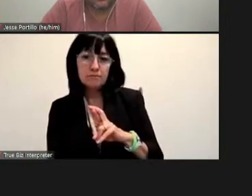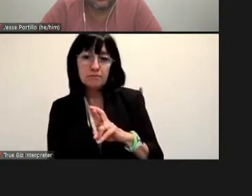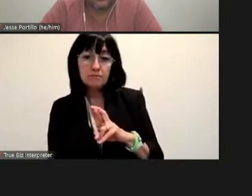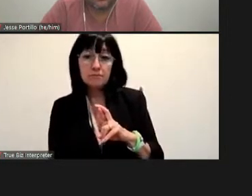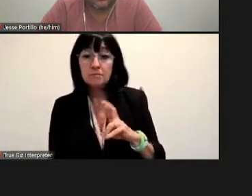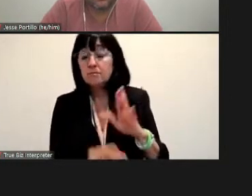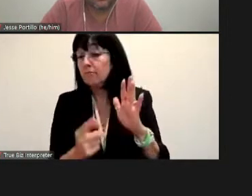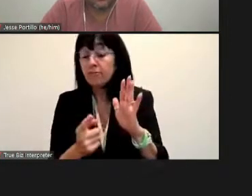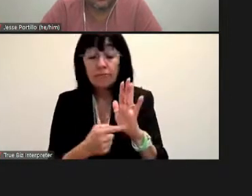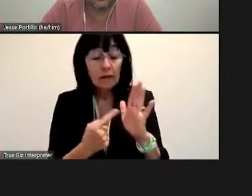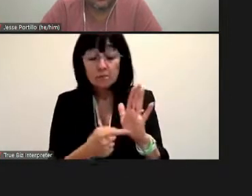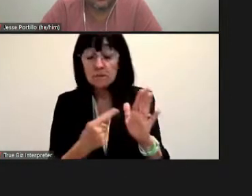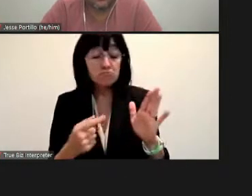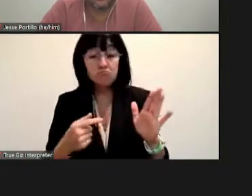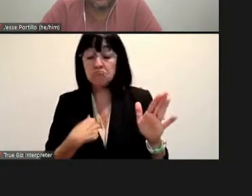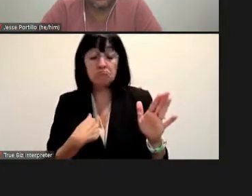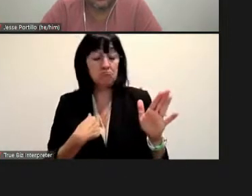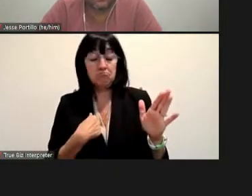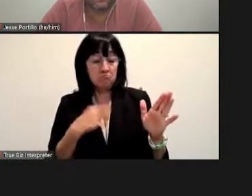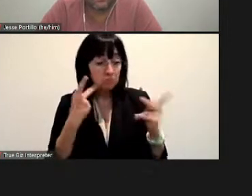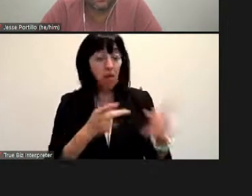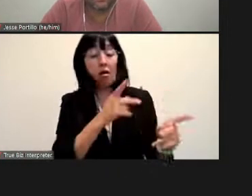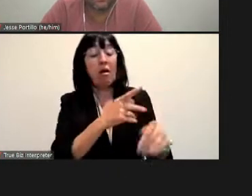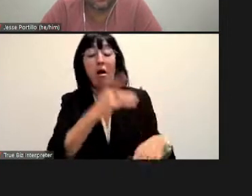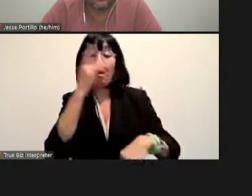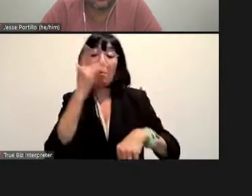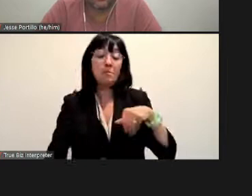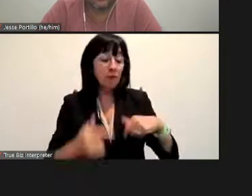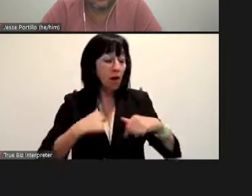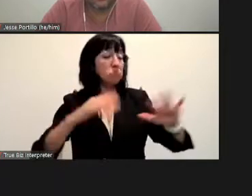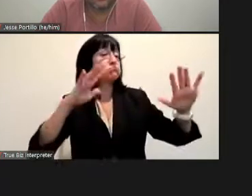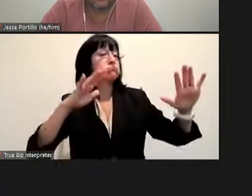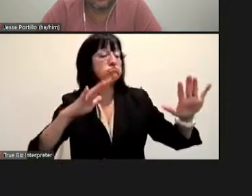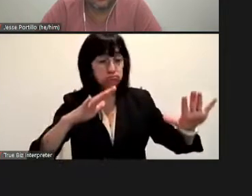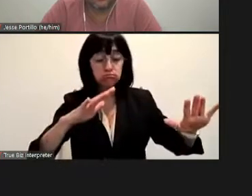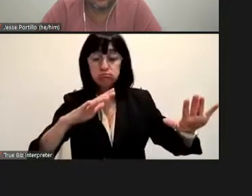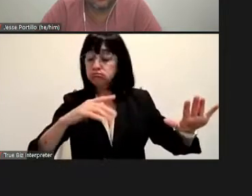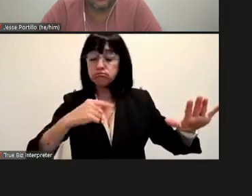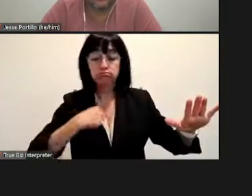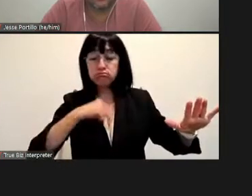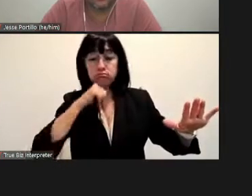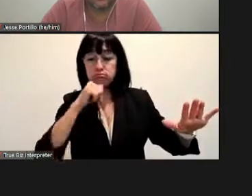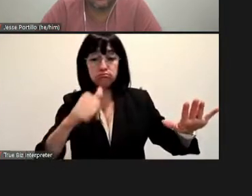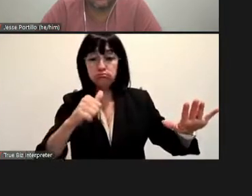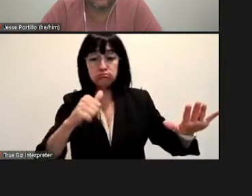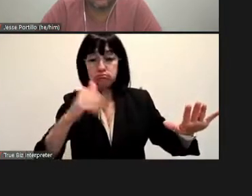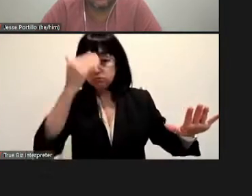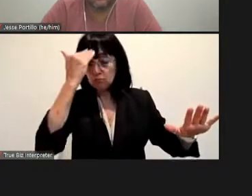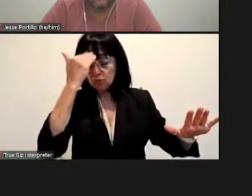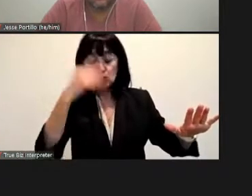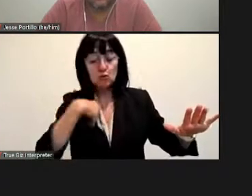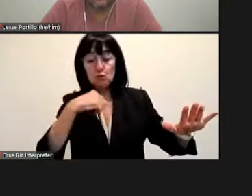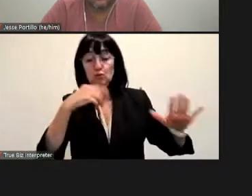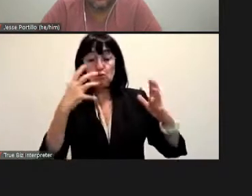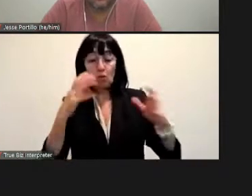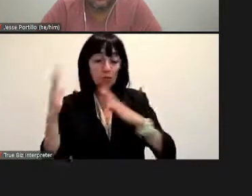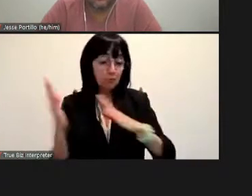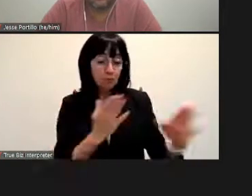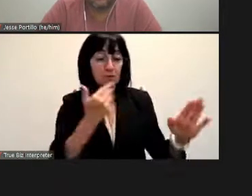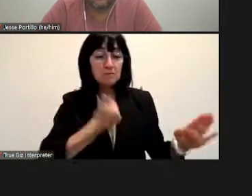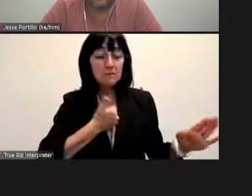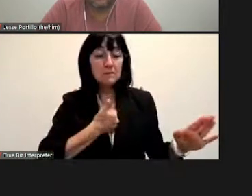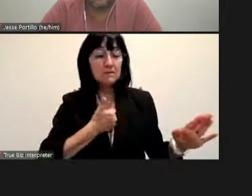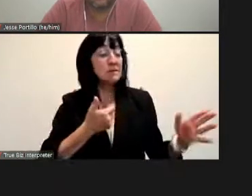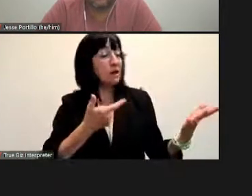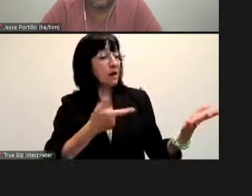completely disrobed when I come in and wasn't, and was like, oh, I would have liked to have known that you were fully nude, not like, I